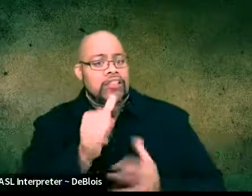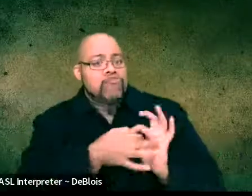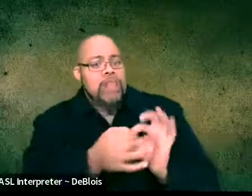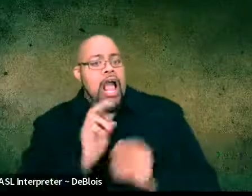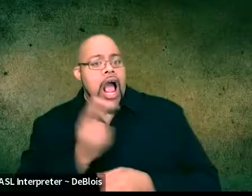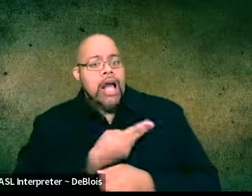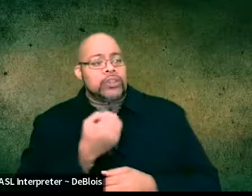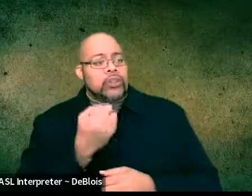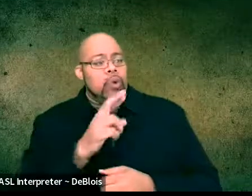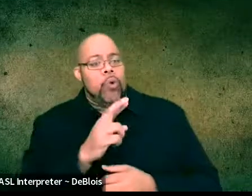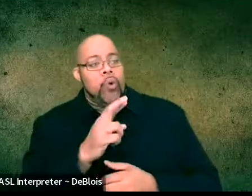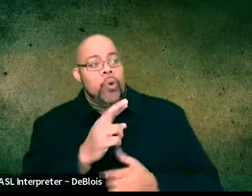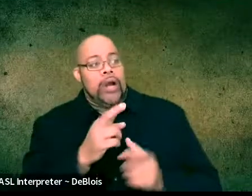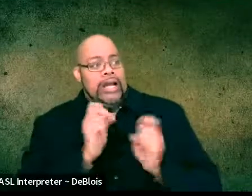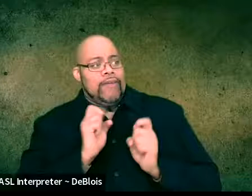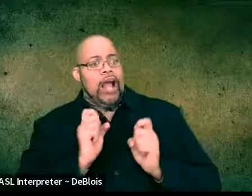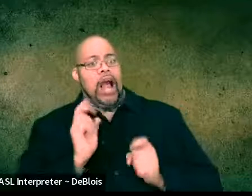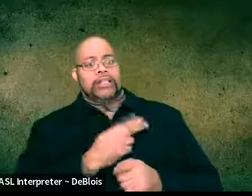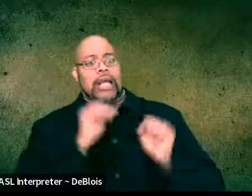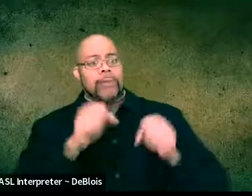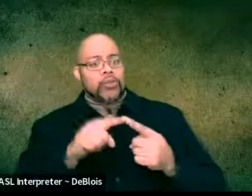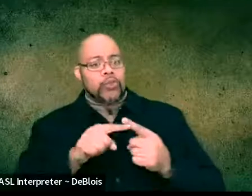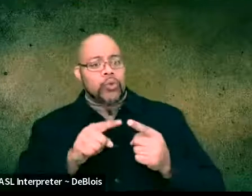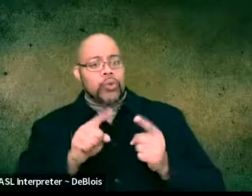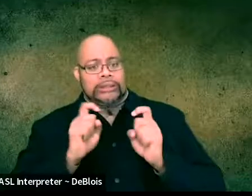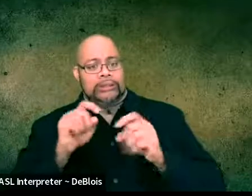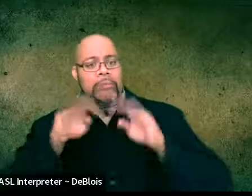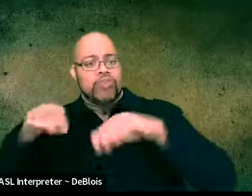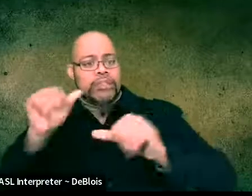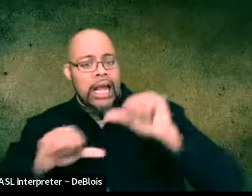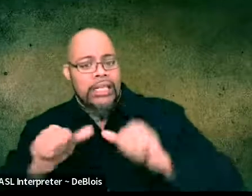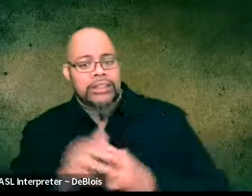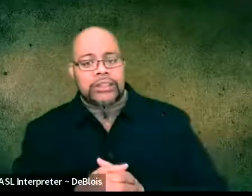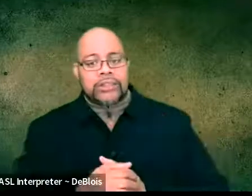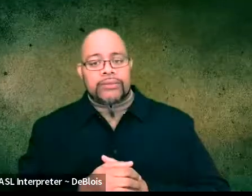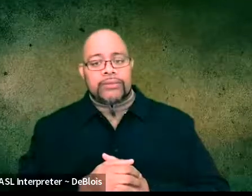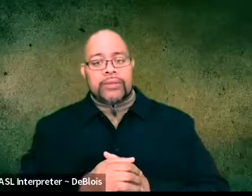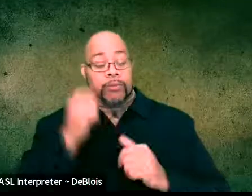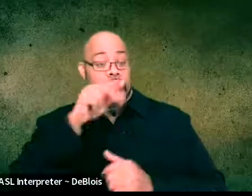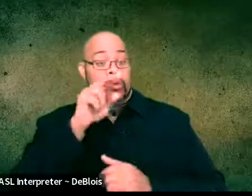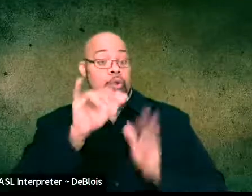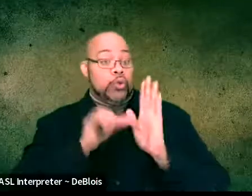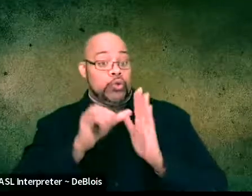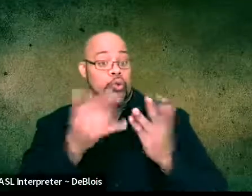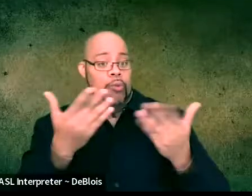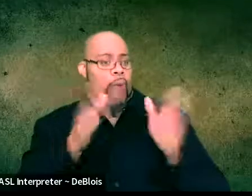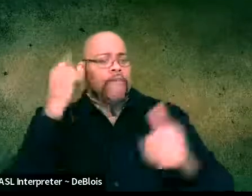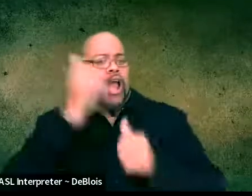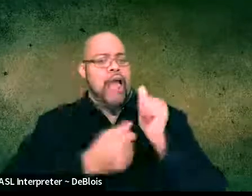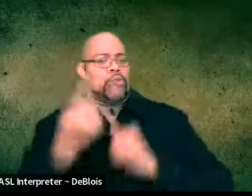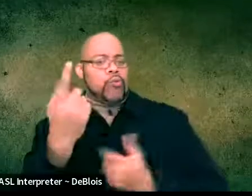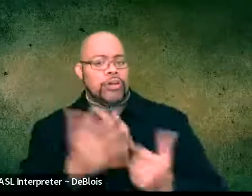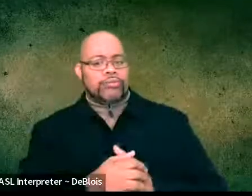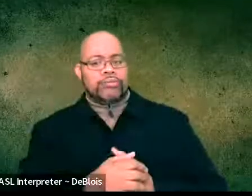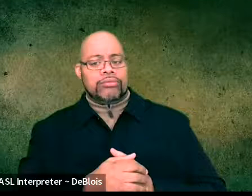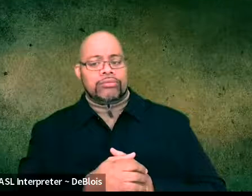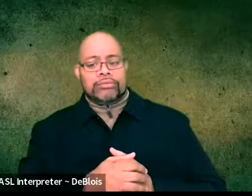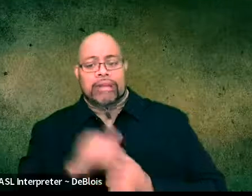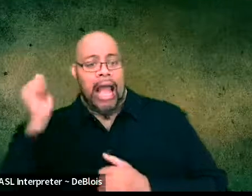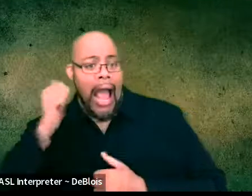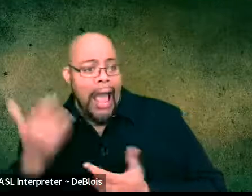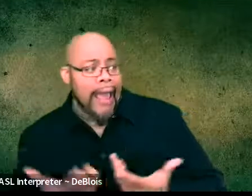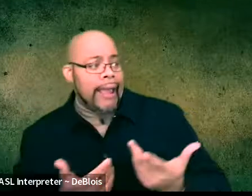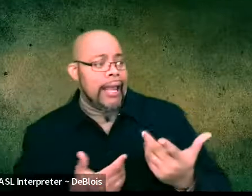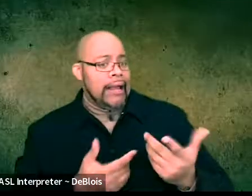or equipped us to be able to be marine scientists, because YouTube is open for everybody. Aunt Sally,